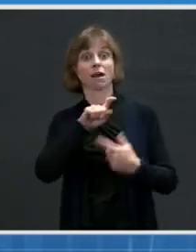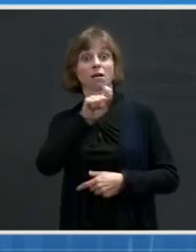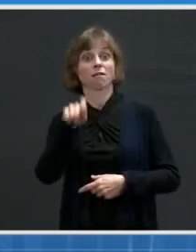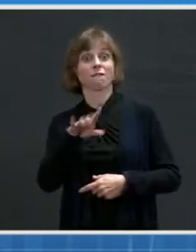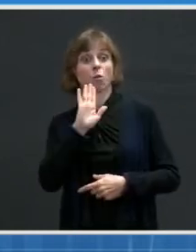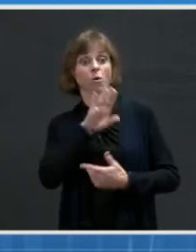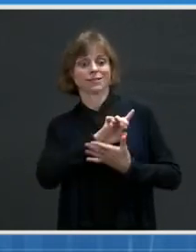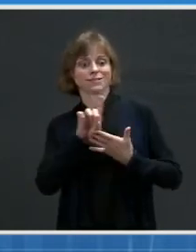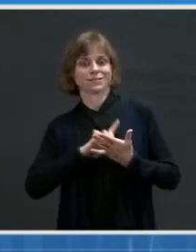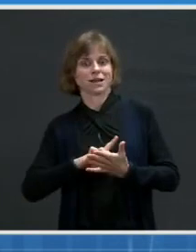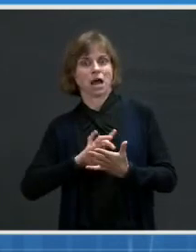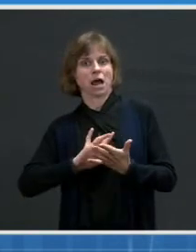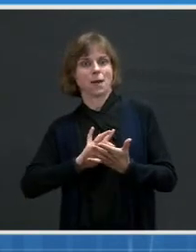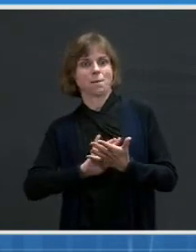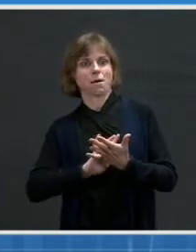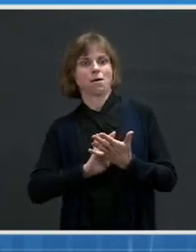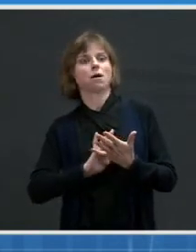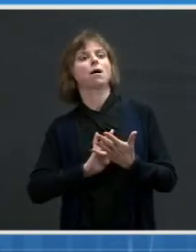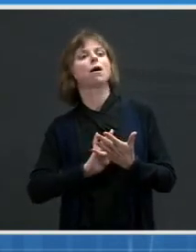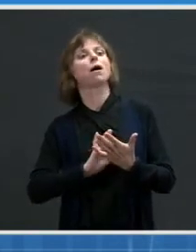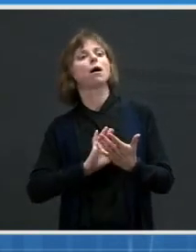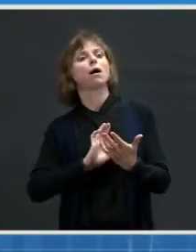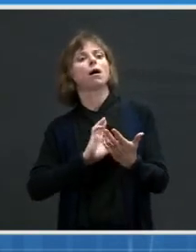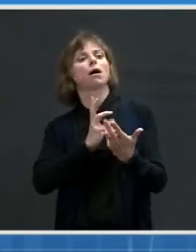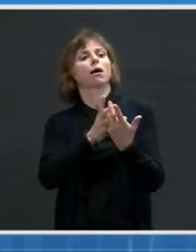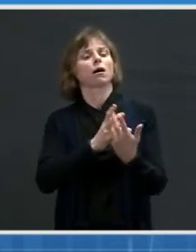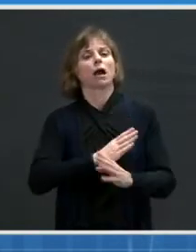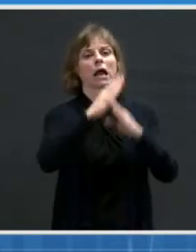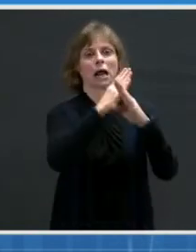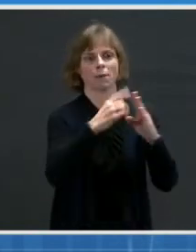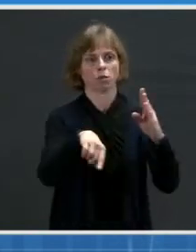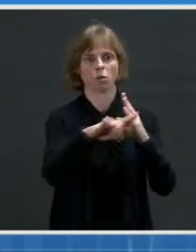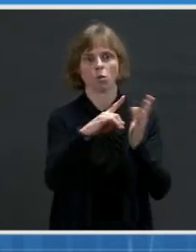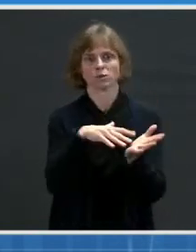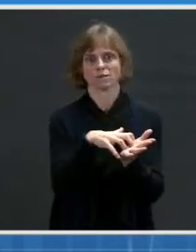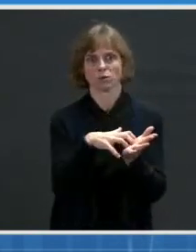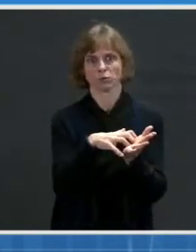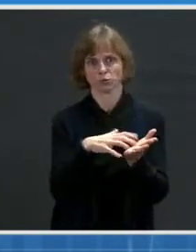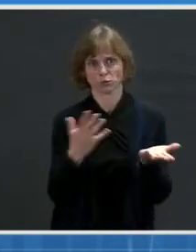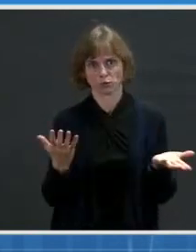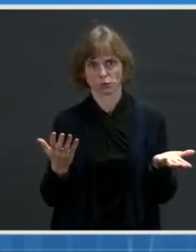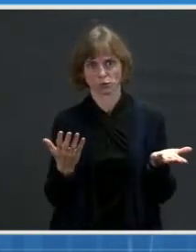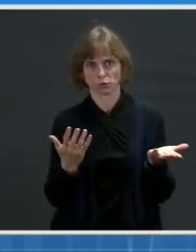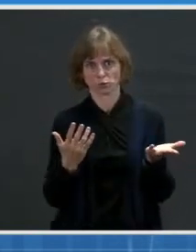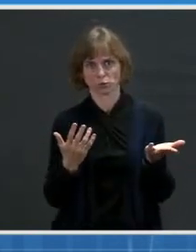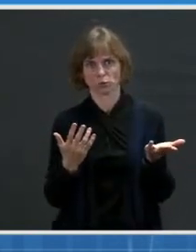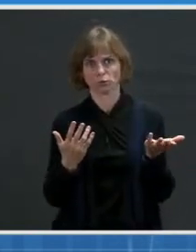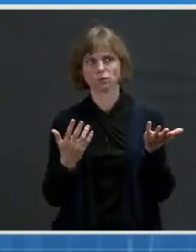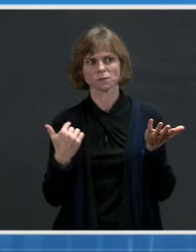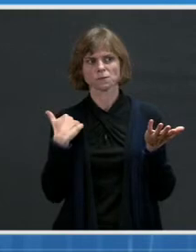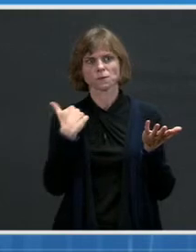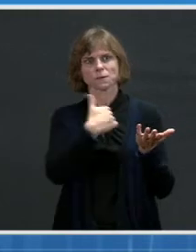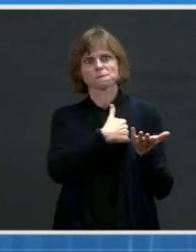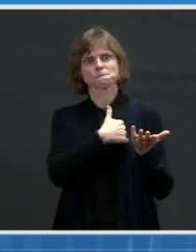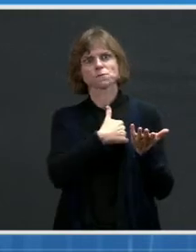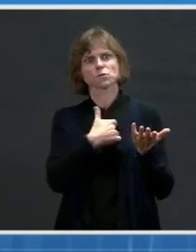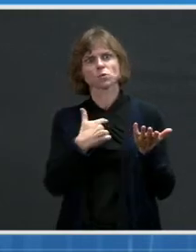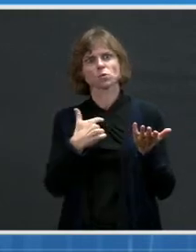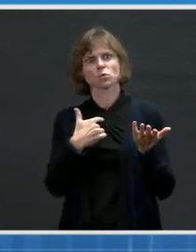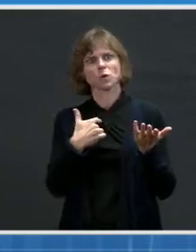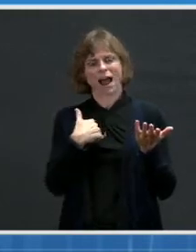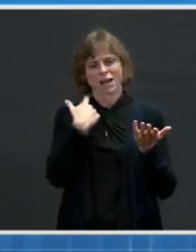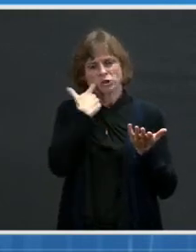drugs to inhibit these vulnerable targets. As I mentioned, we are beginning this, and this is going to